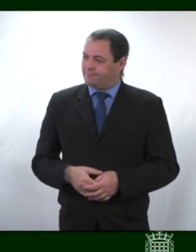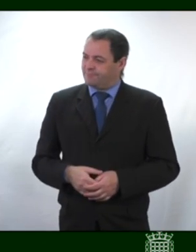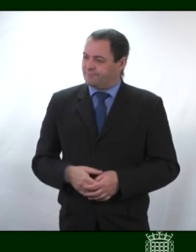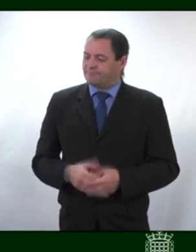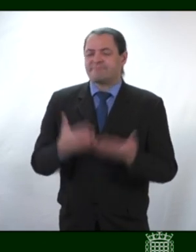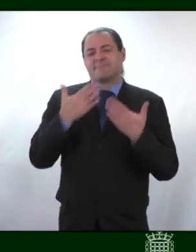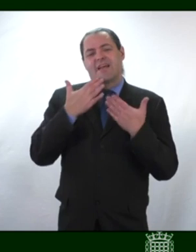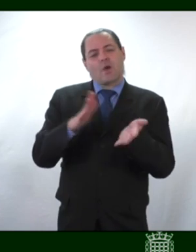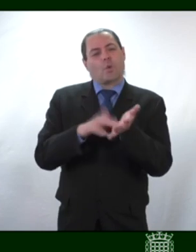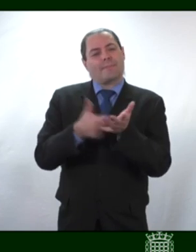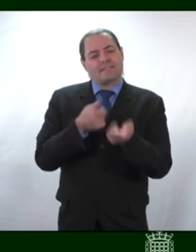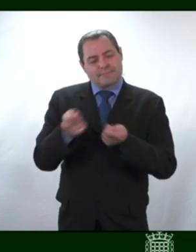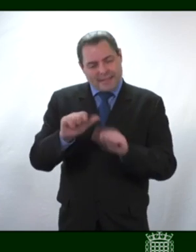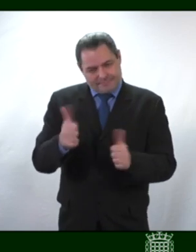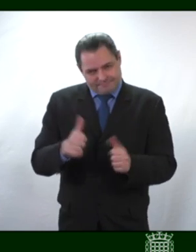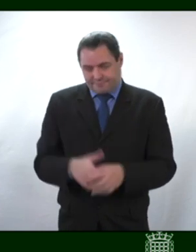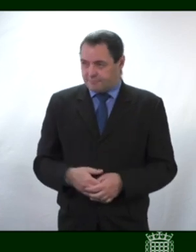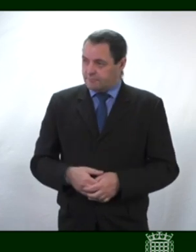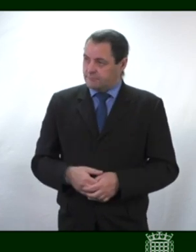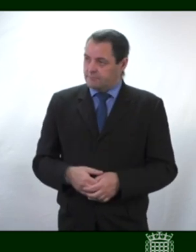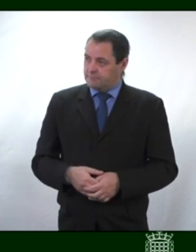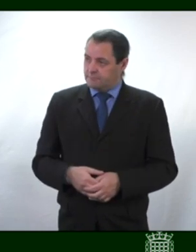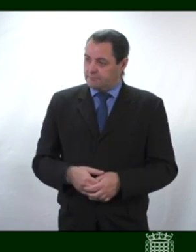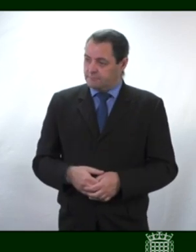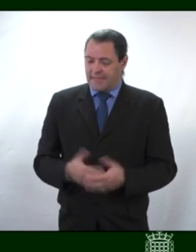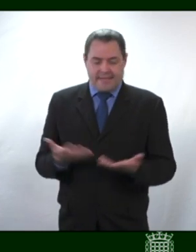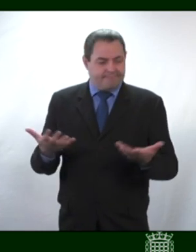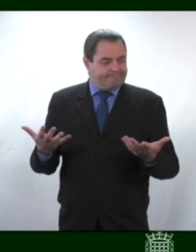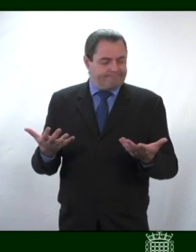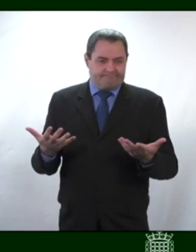Thank you, Mr. Speaker. It is impossible